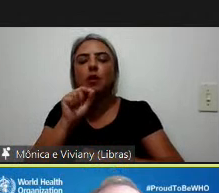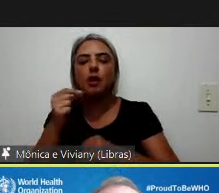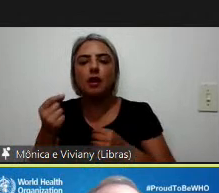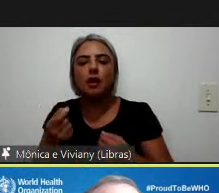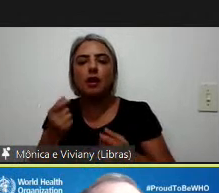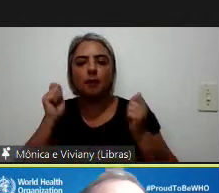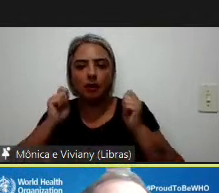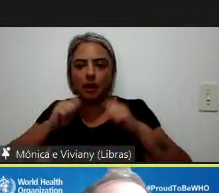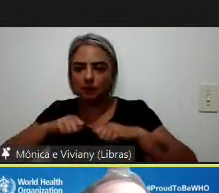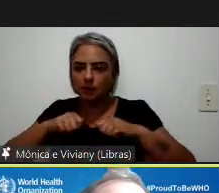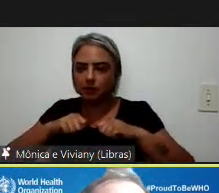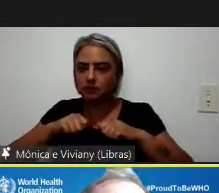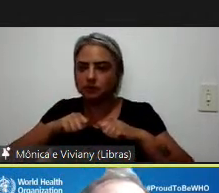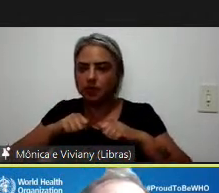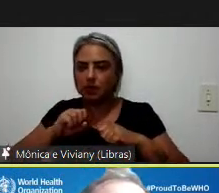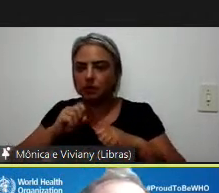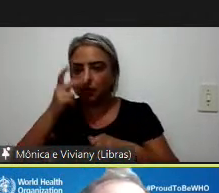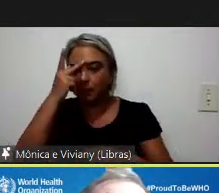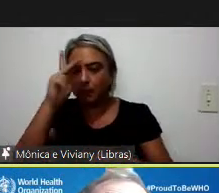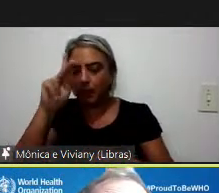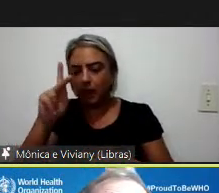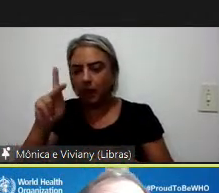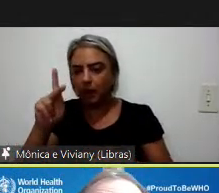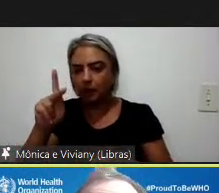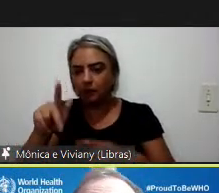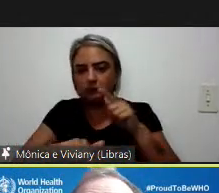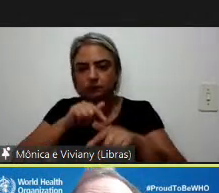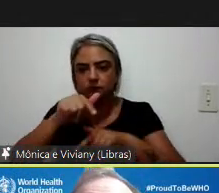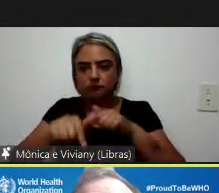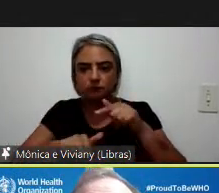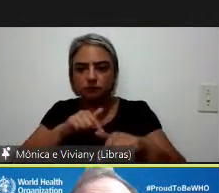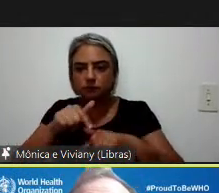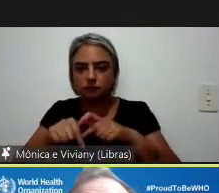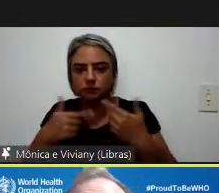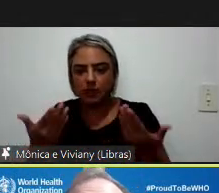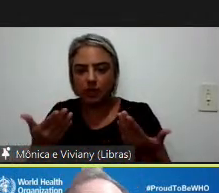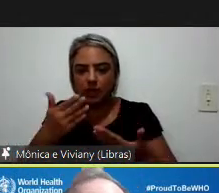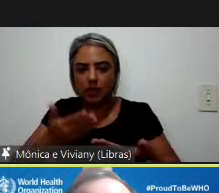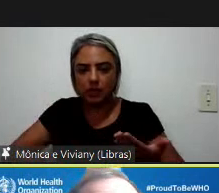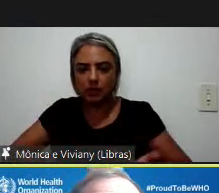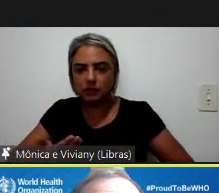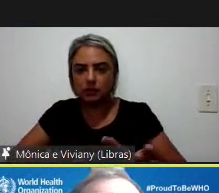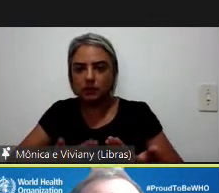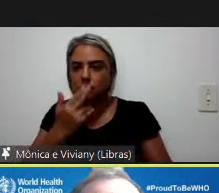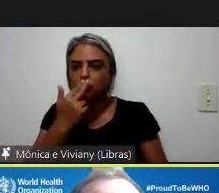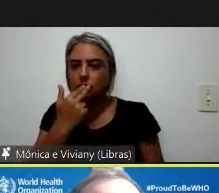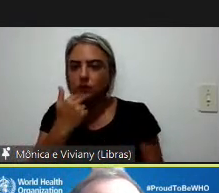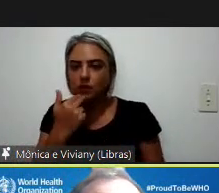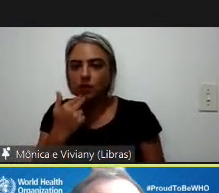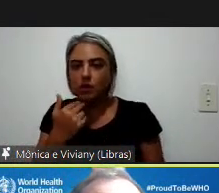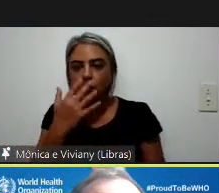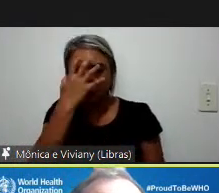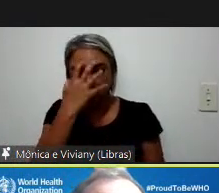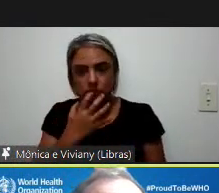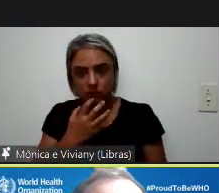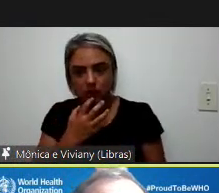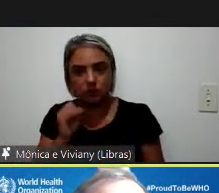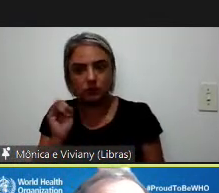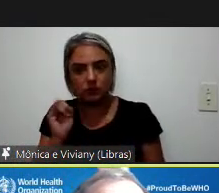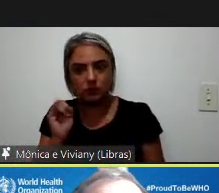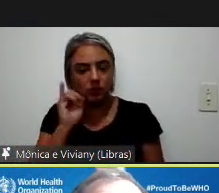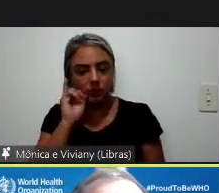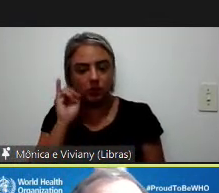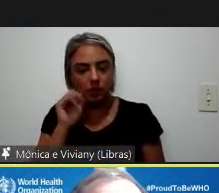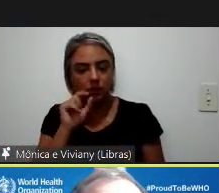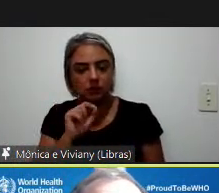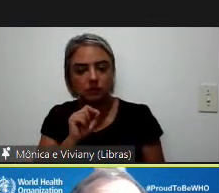capacitated to provide those nutrition services which are critical in maternal, infant, and young children. If you look at